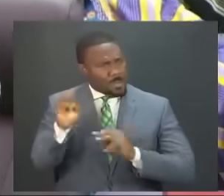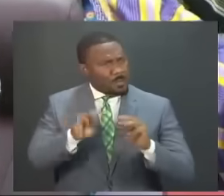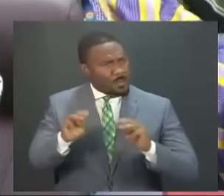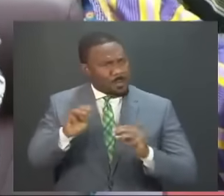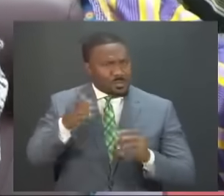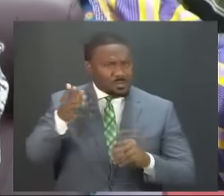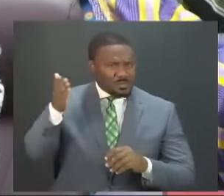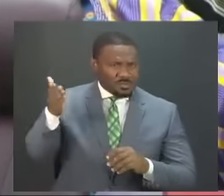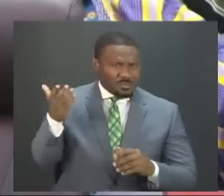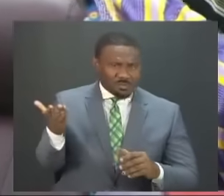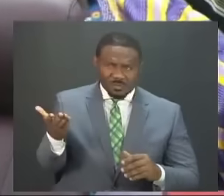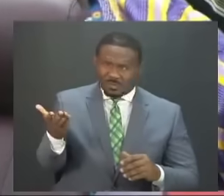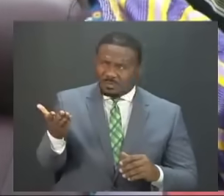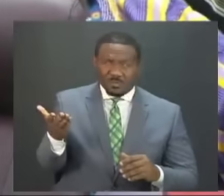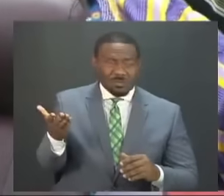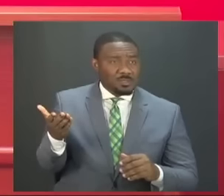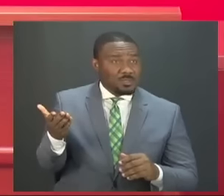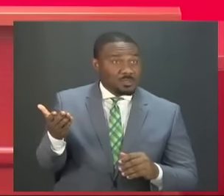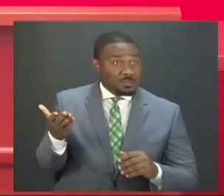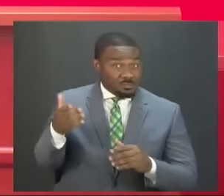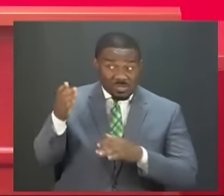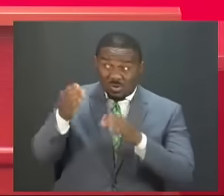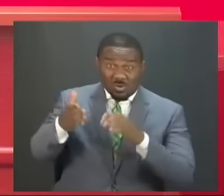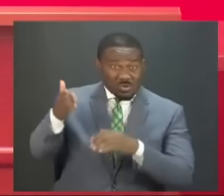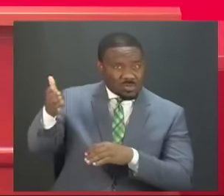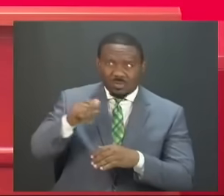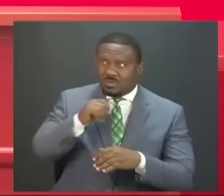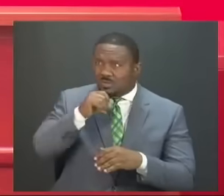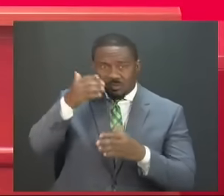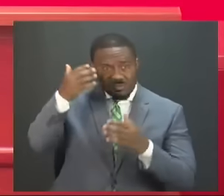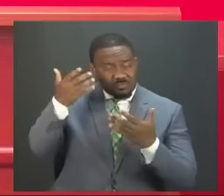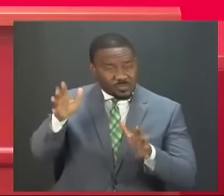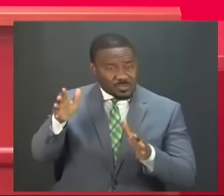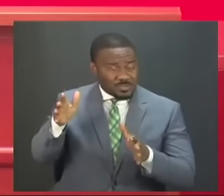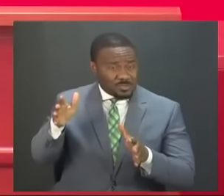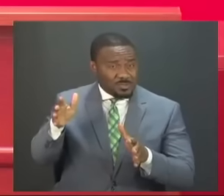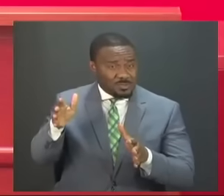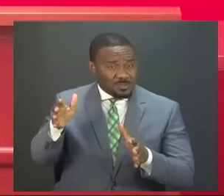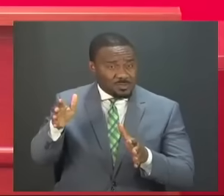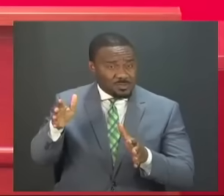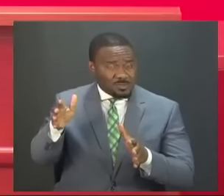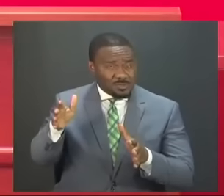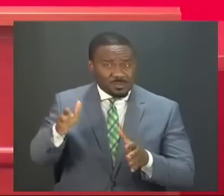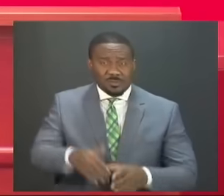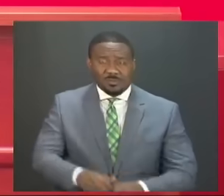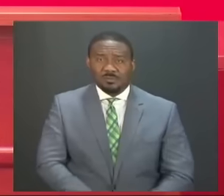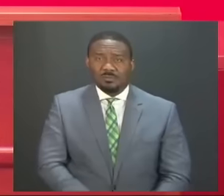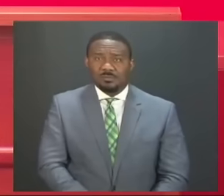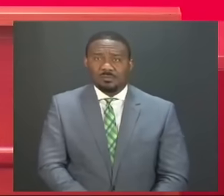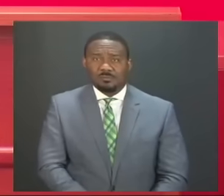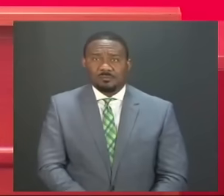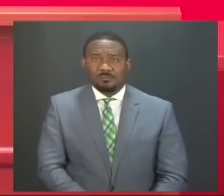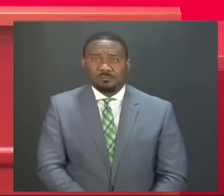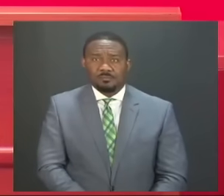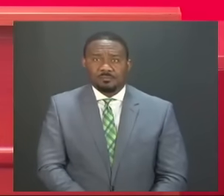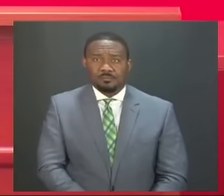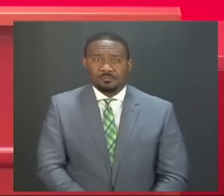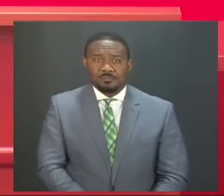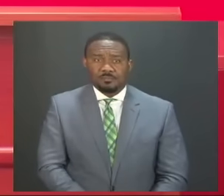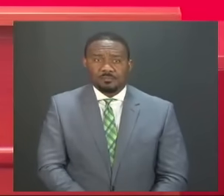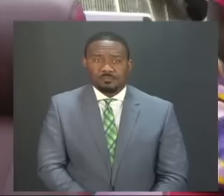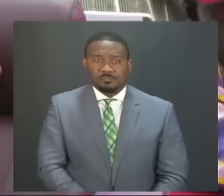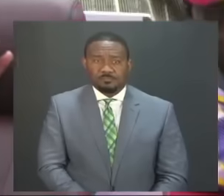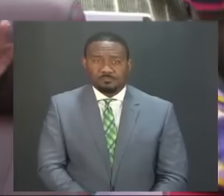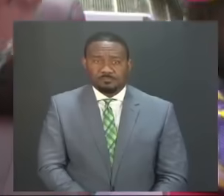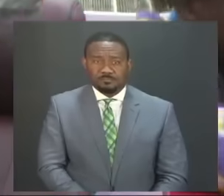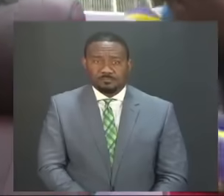is a certiorari application. Majority whip, be brief. It's a certiorari application. Honorable